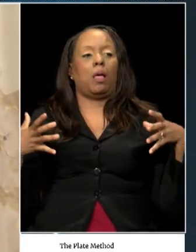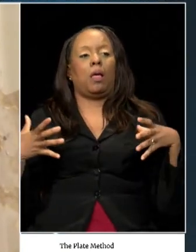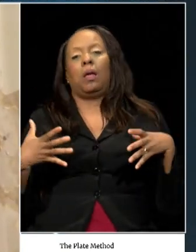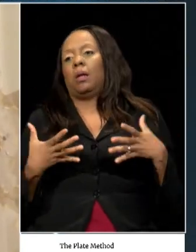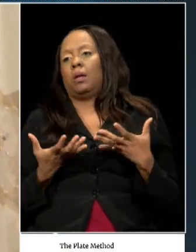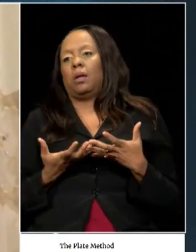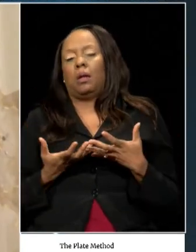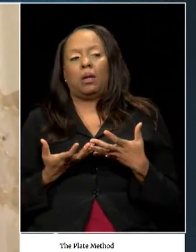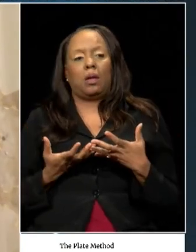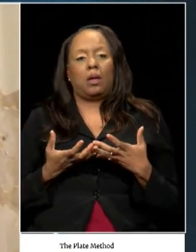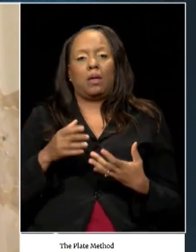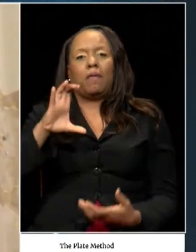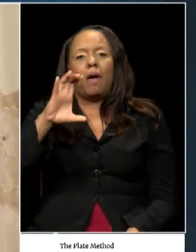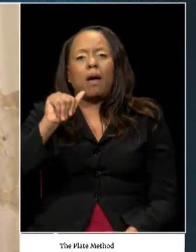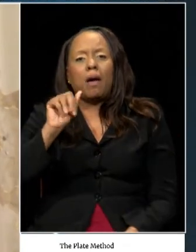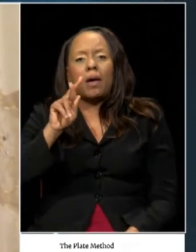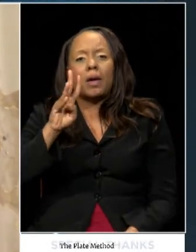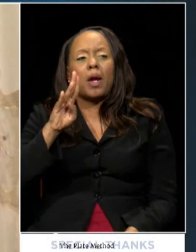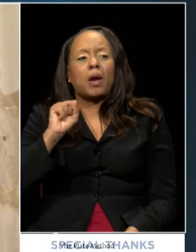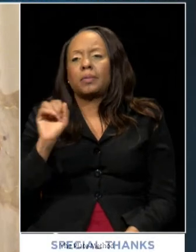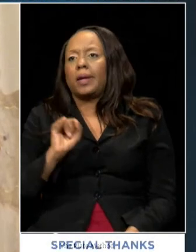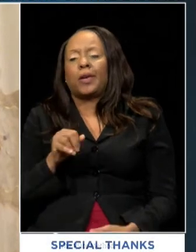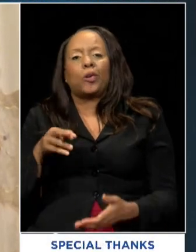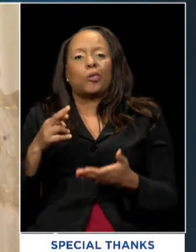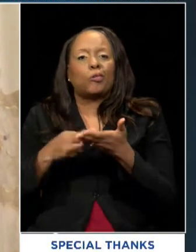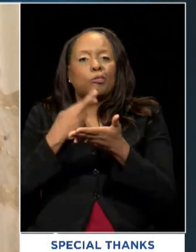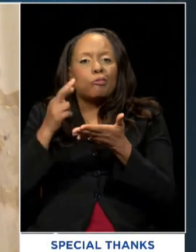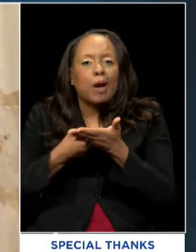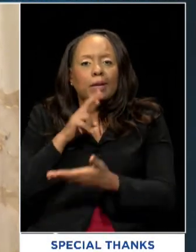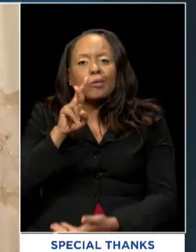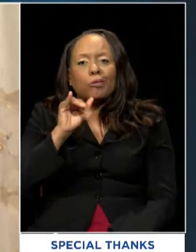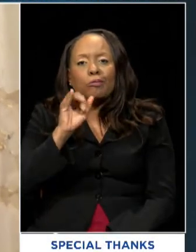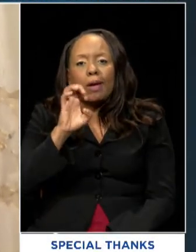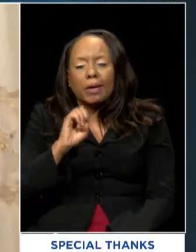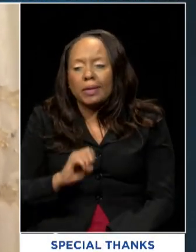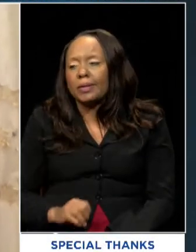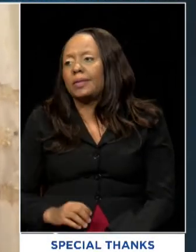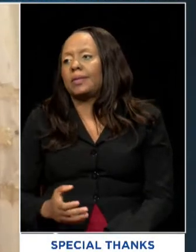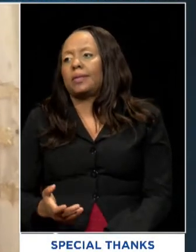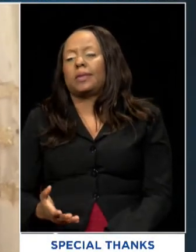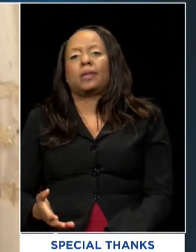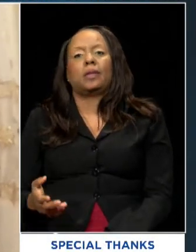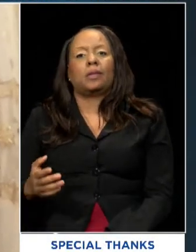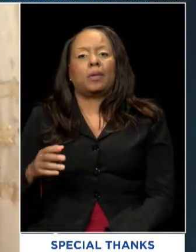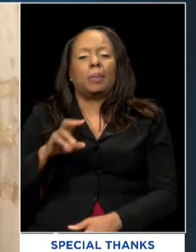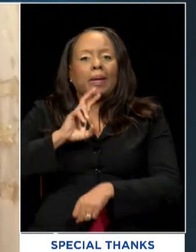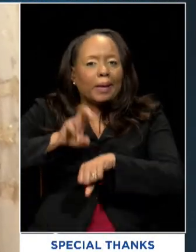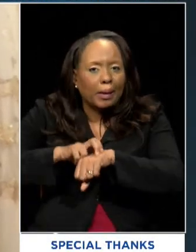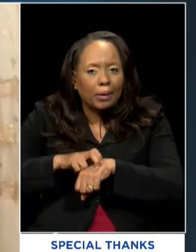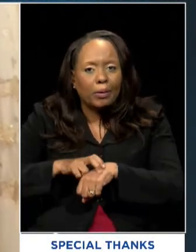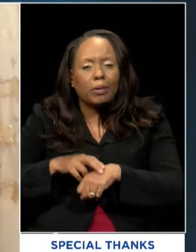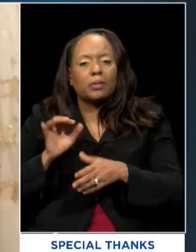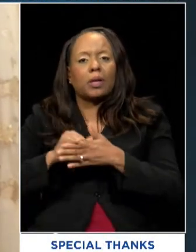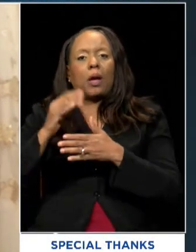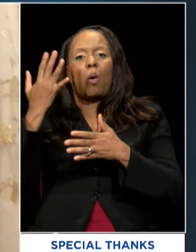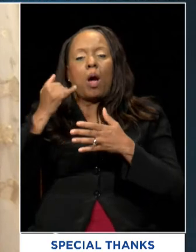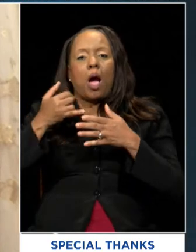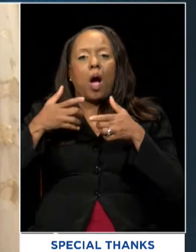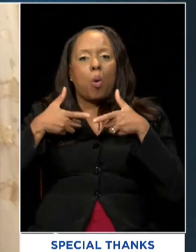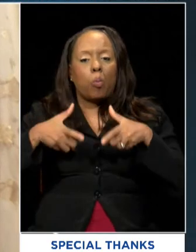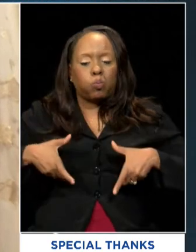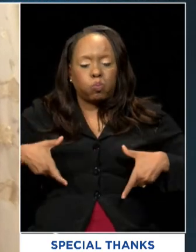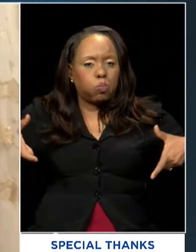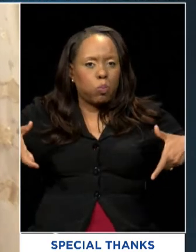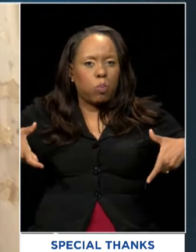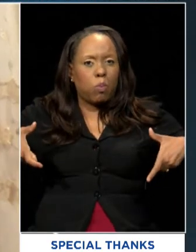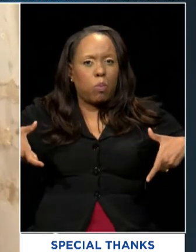actually the carbohydrate. And that runs us in trouble with overweight and excess fat, etc. You know, those types of things. So